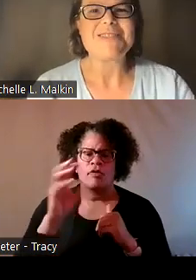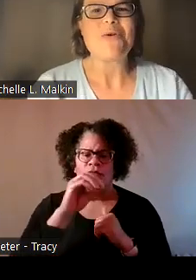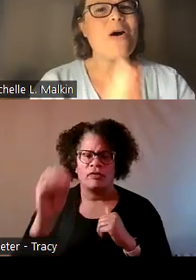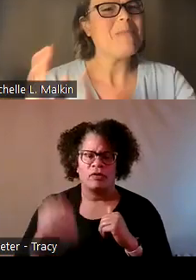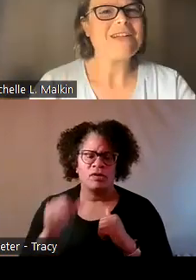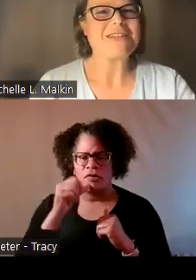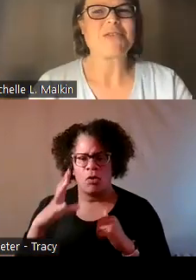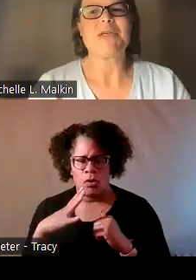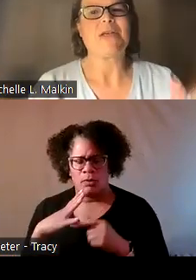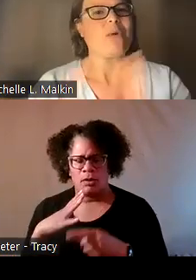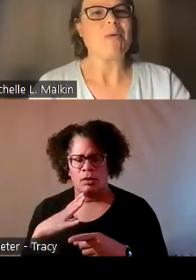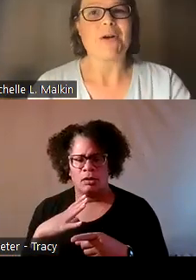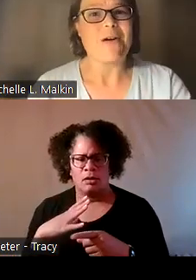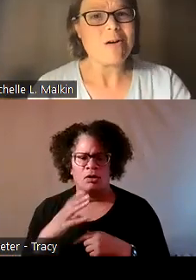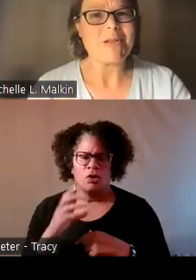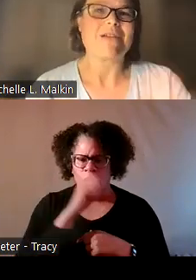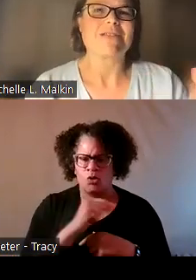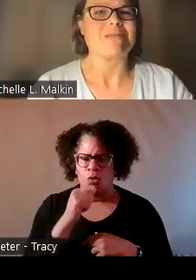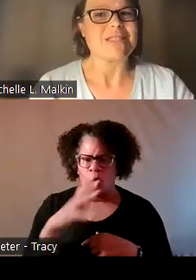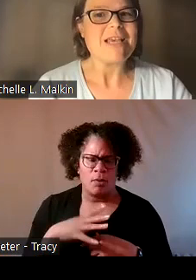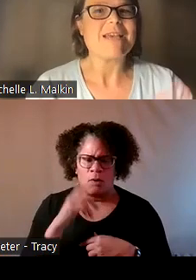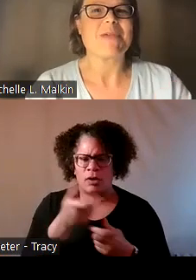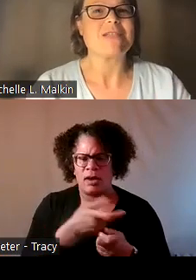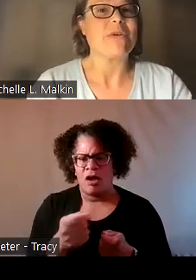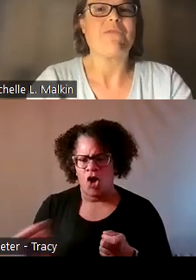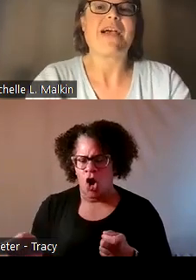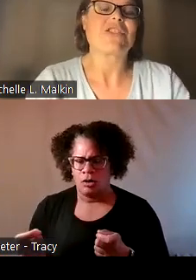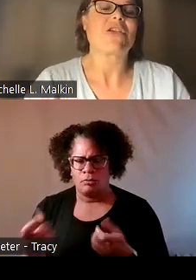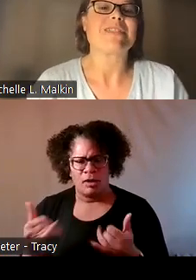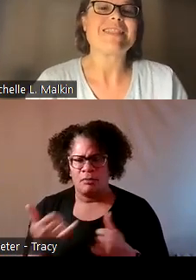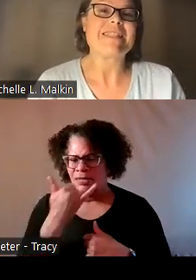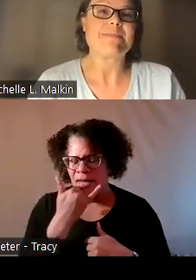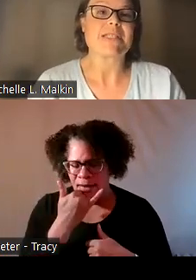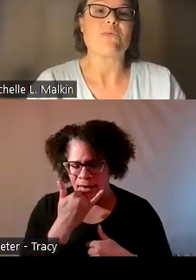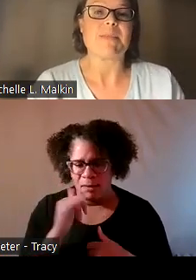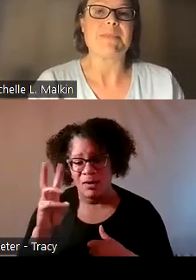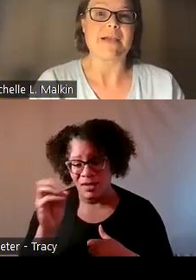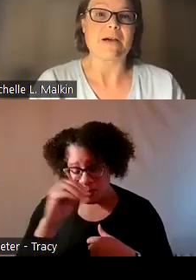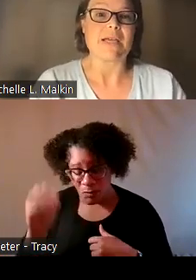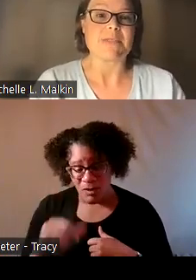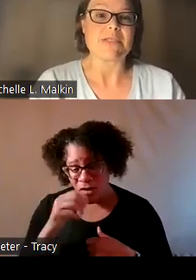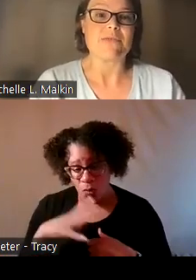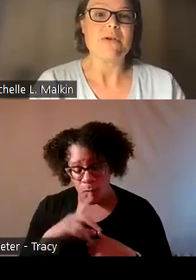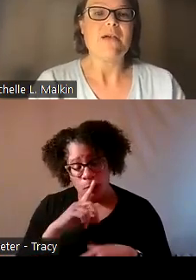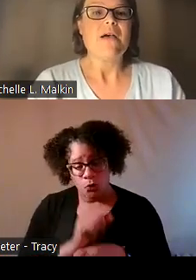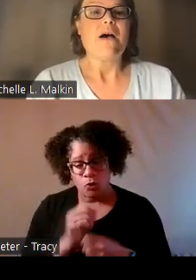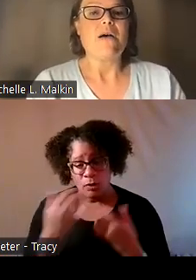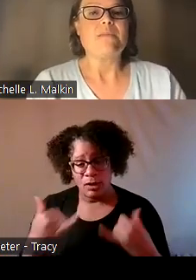had. So automatically assuming that women weren't card players is a mistake because we have actually almost 60% of women playing card games